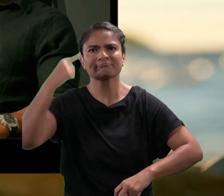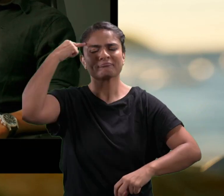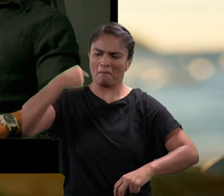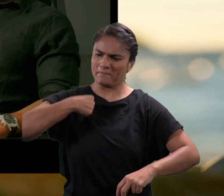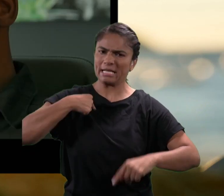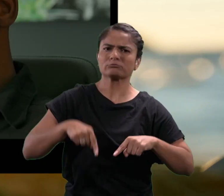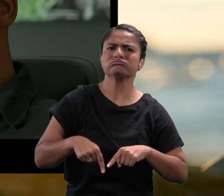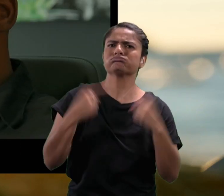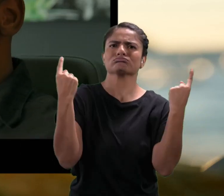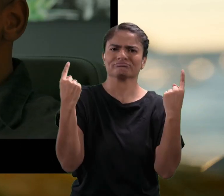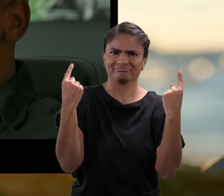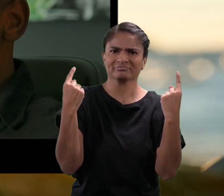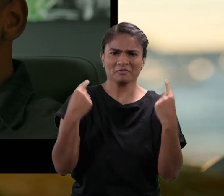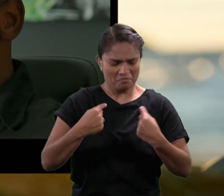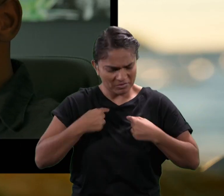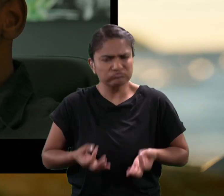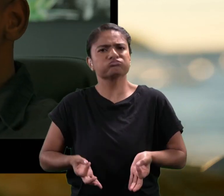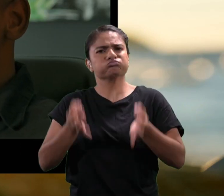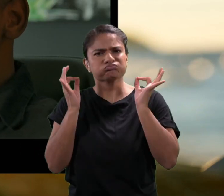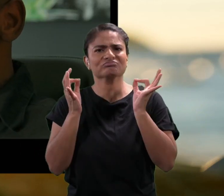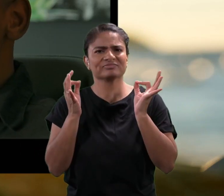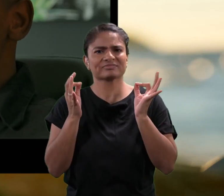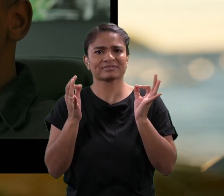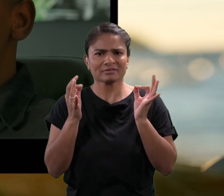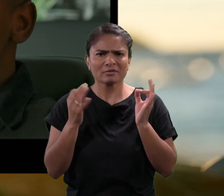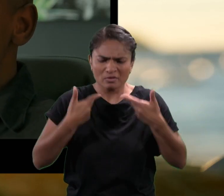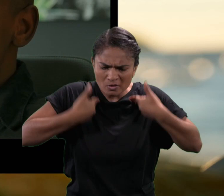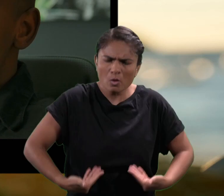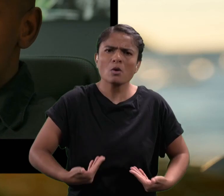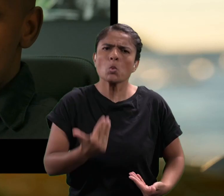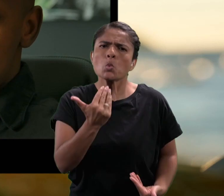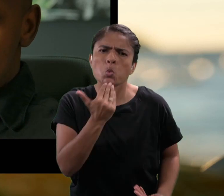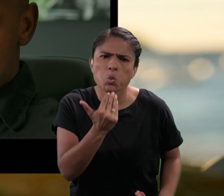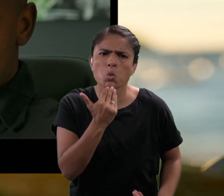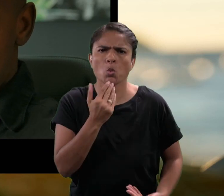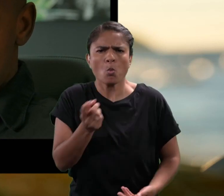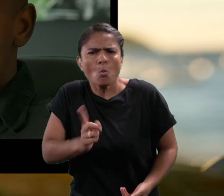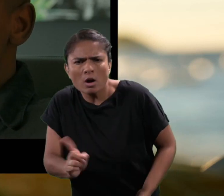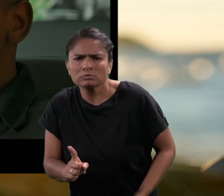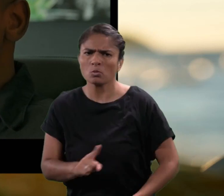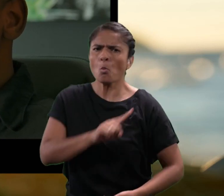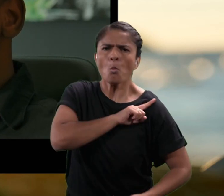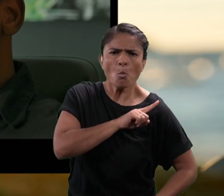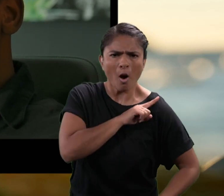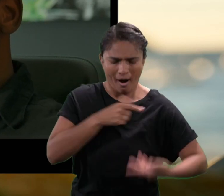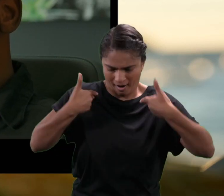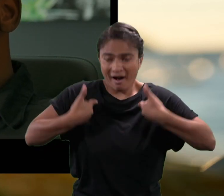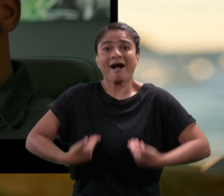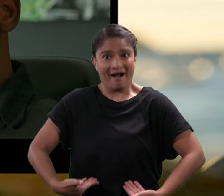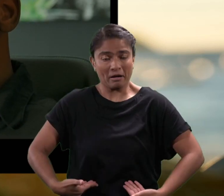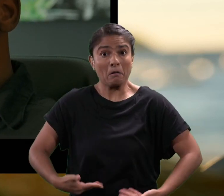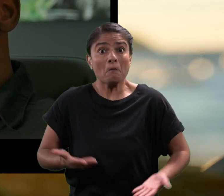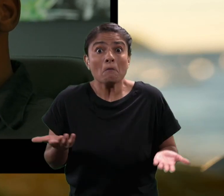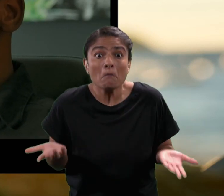that, what makes you unique, or what you as who you are,